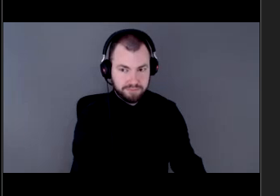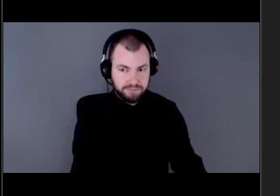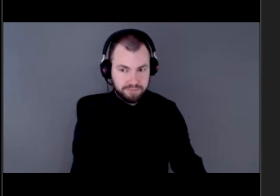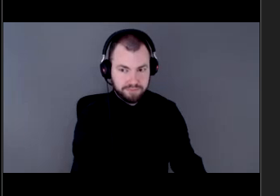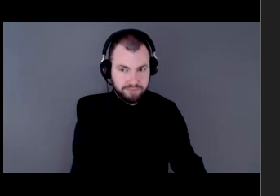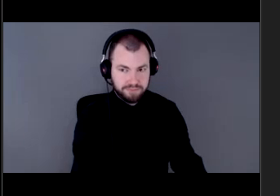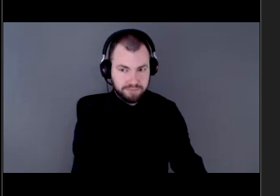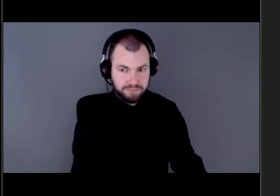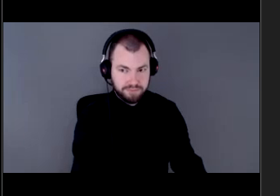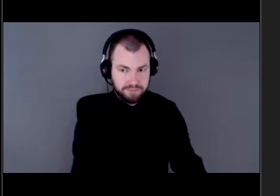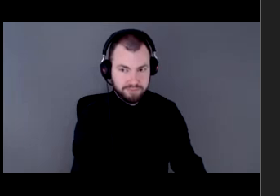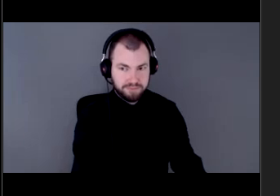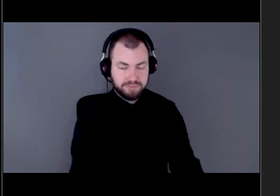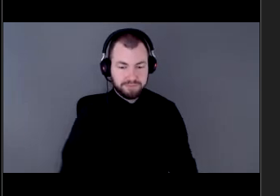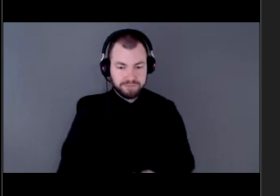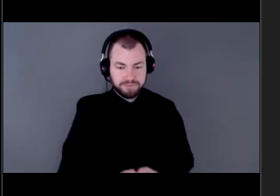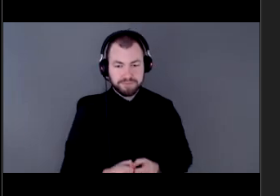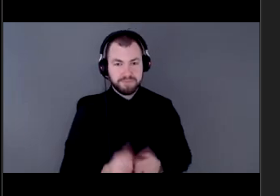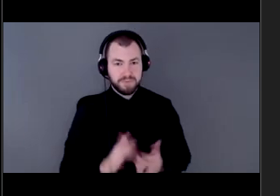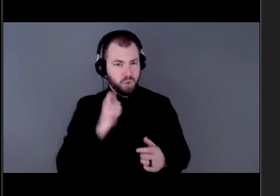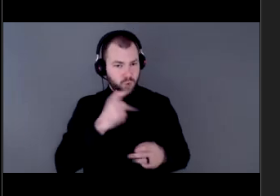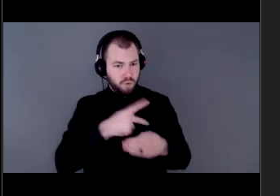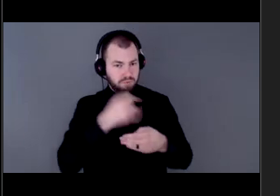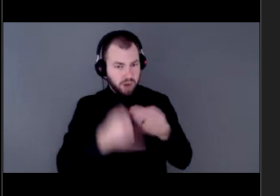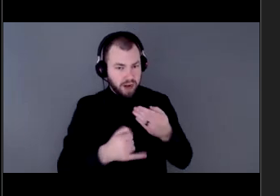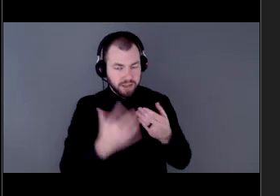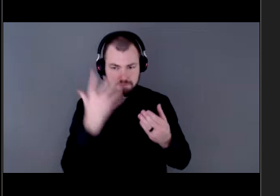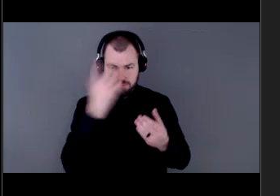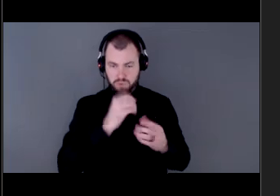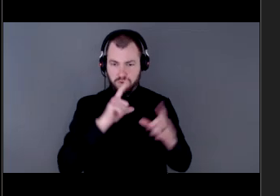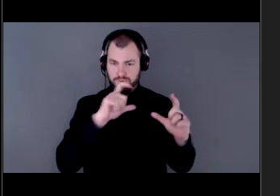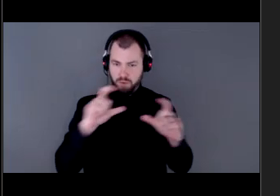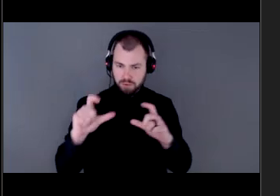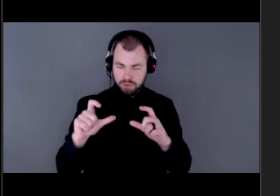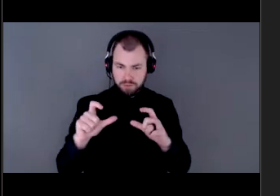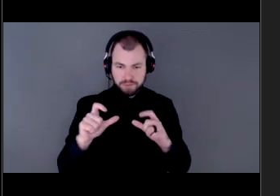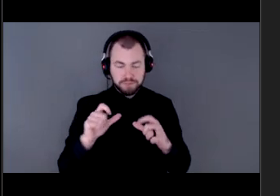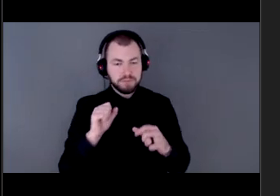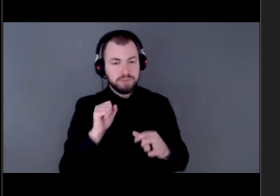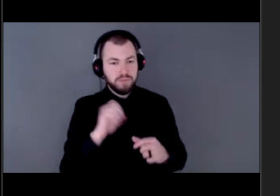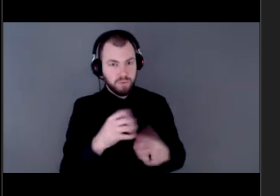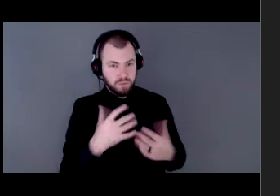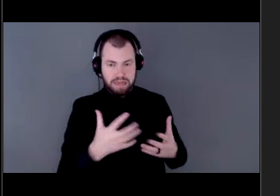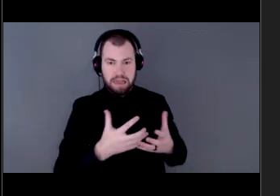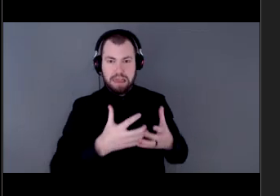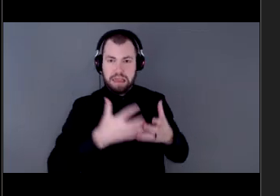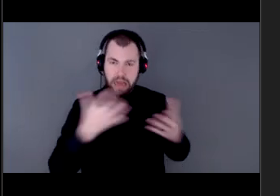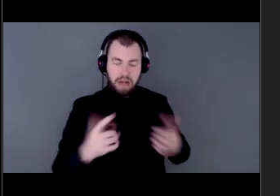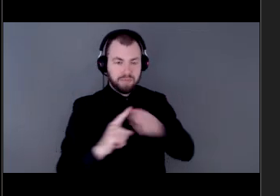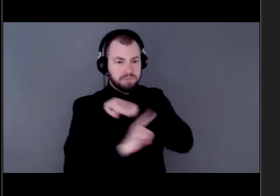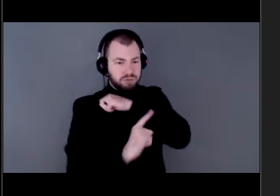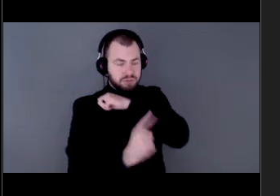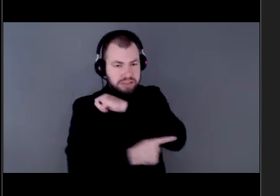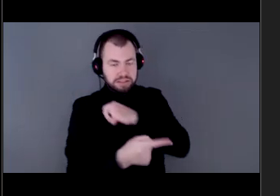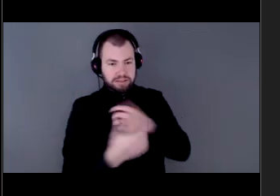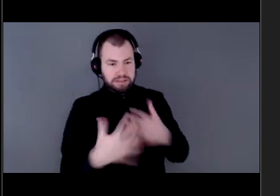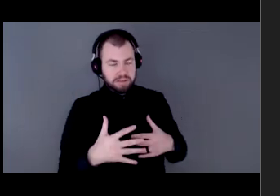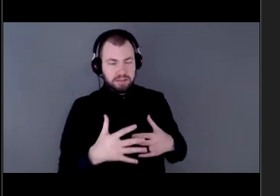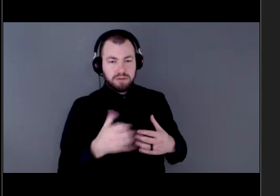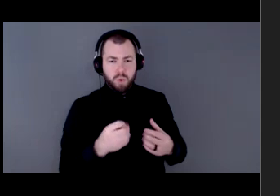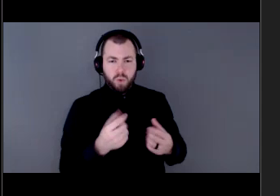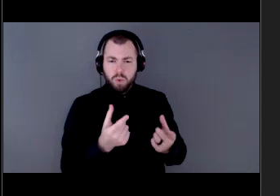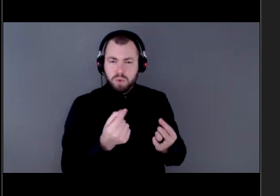Really cool project and beautiful photos. So what do you, that's a lot of debris. So what do you do with it? I assume